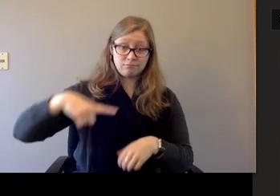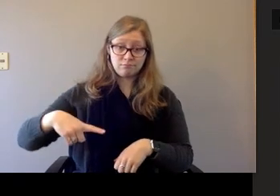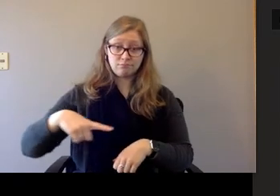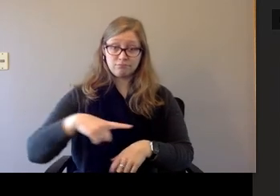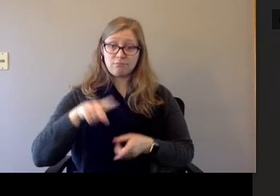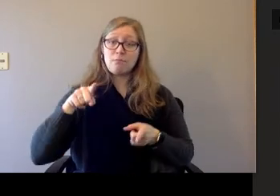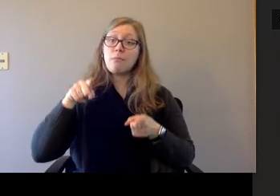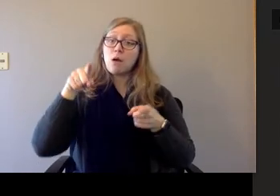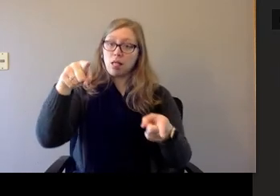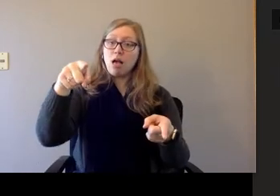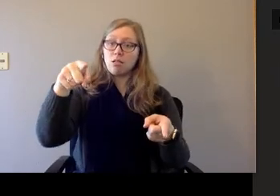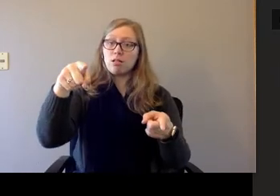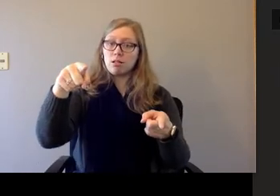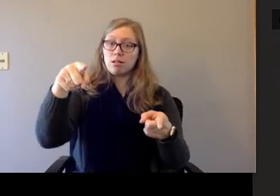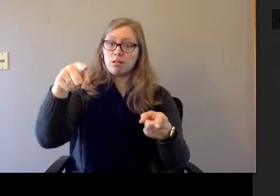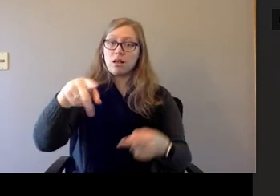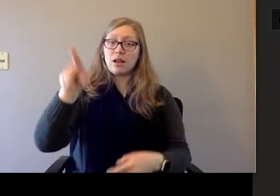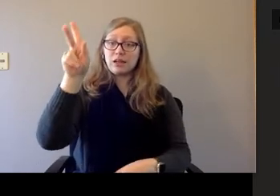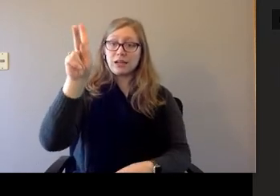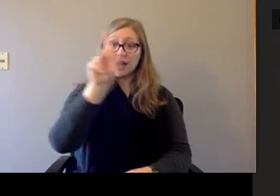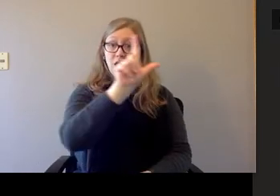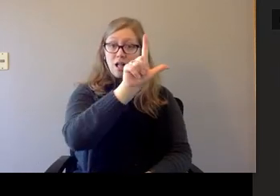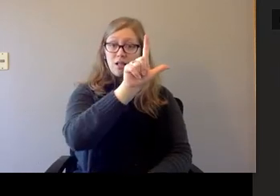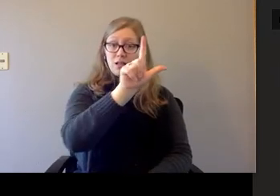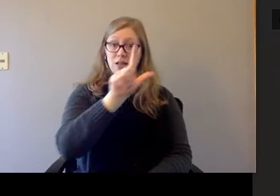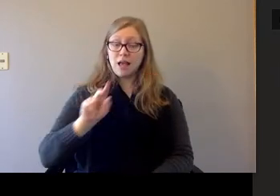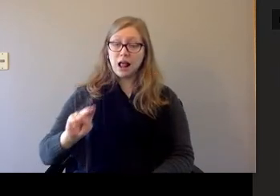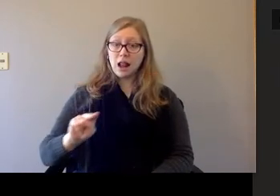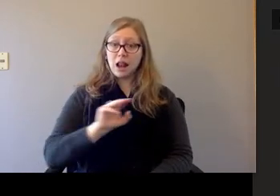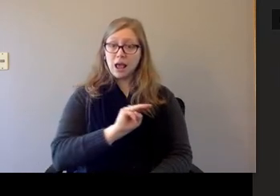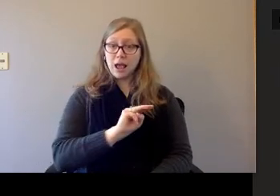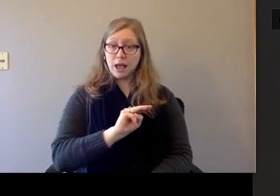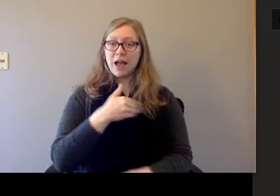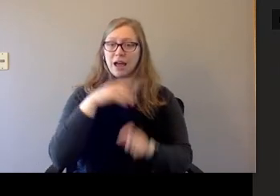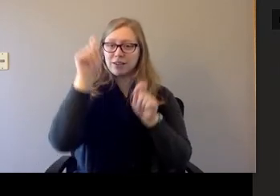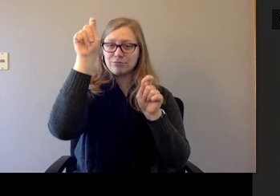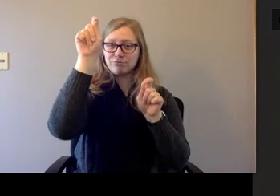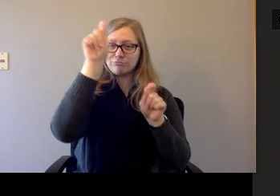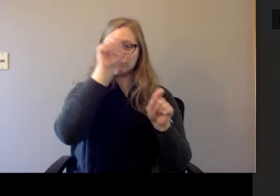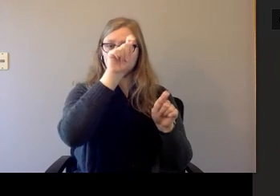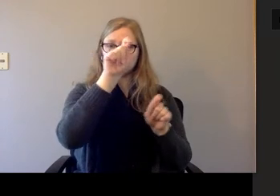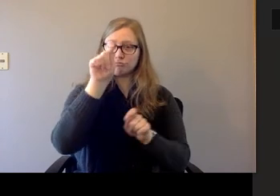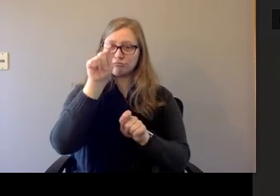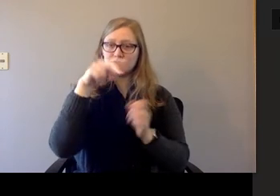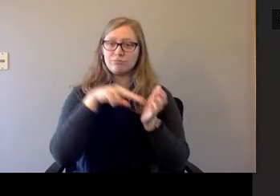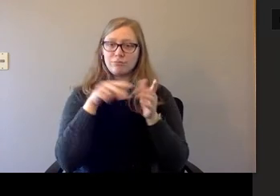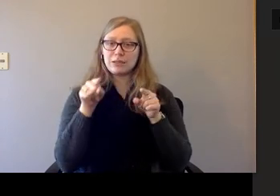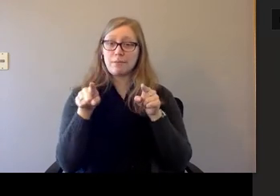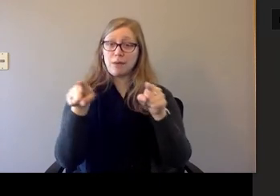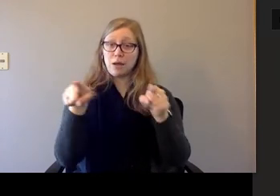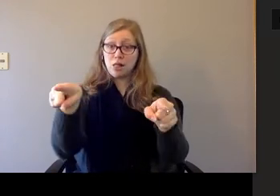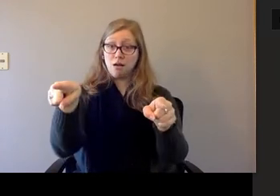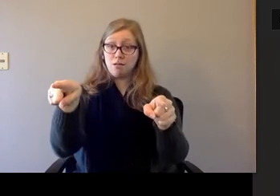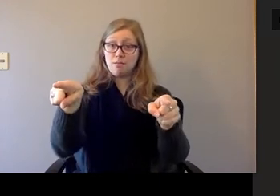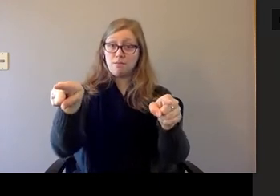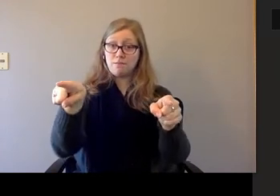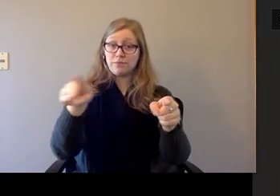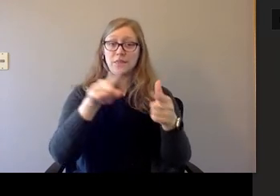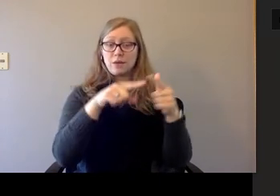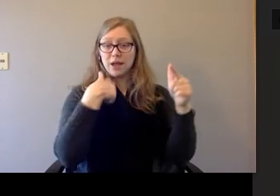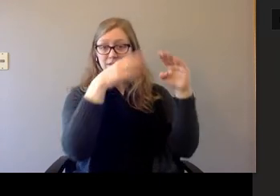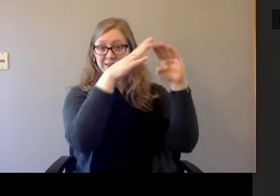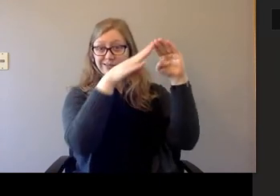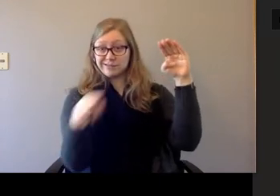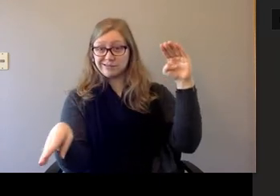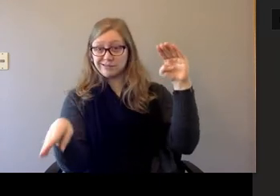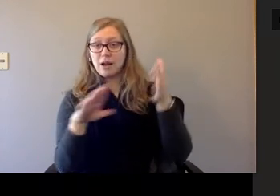parallel to NM because of that angle sign there. And then we have this dividing segment, which is a